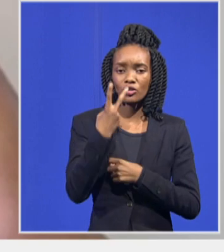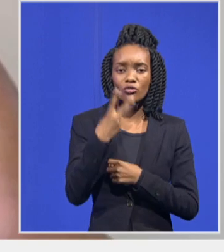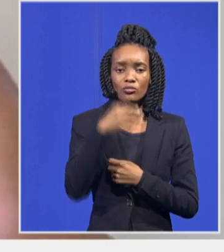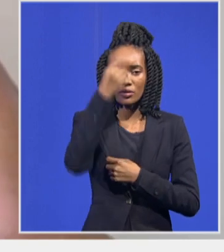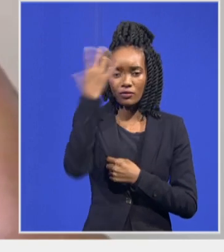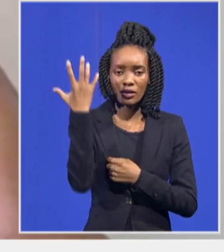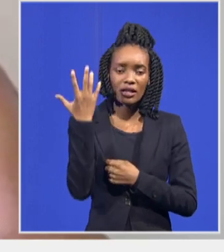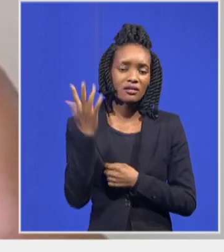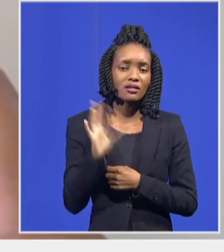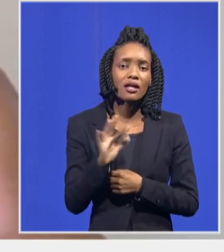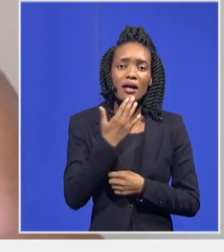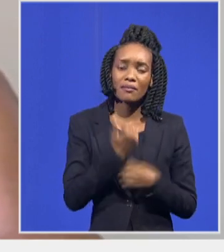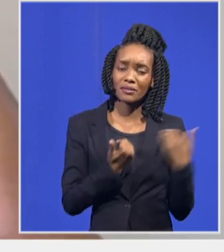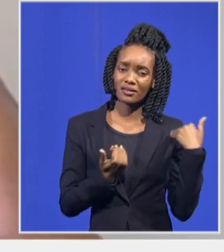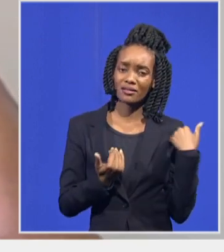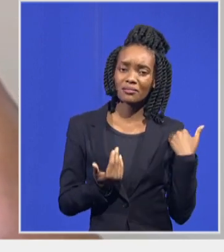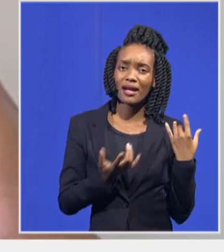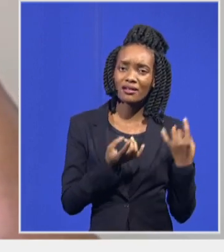me. Sorry, Blessing.